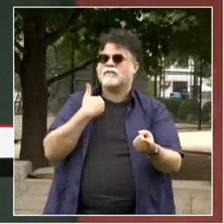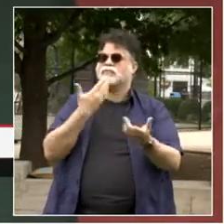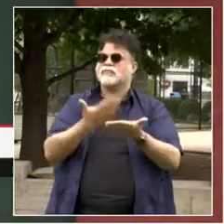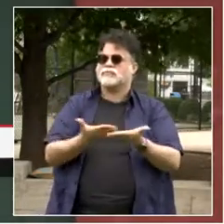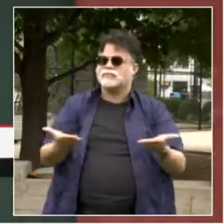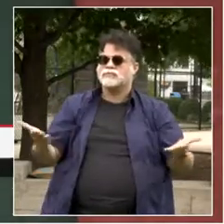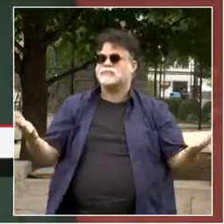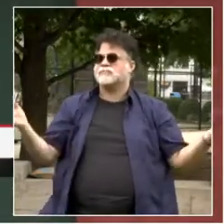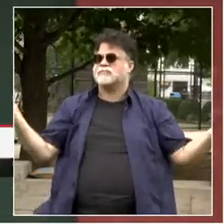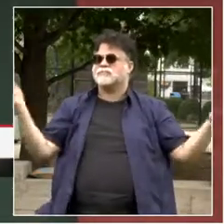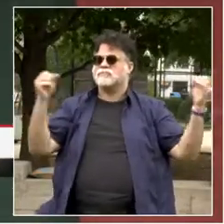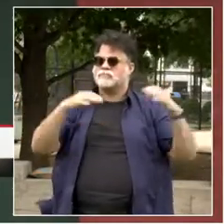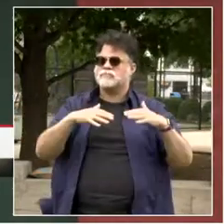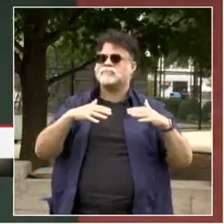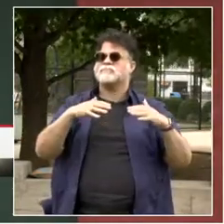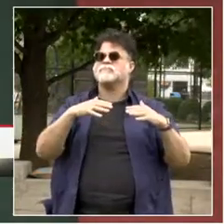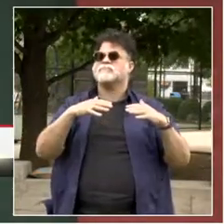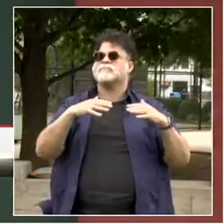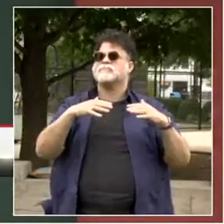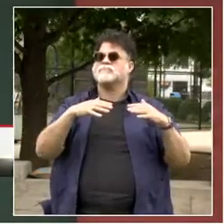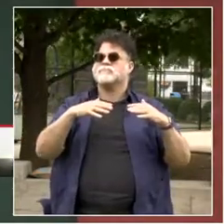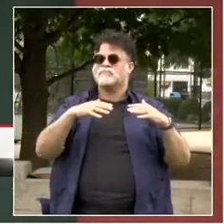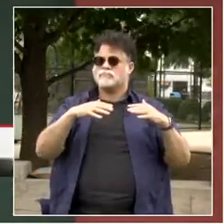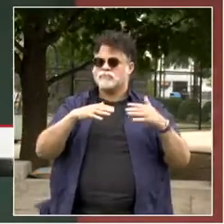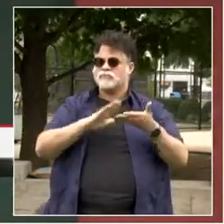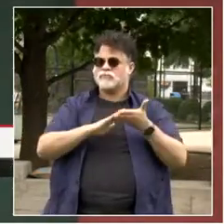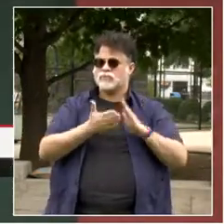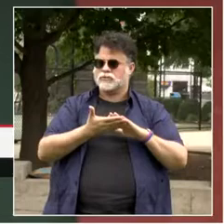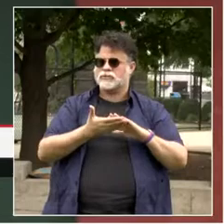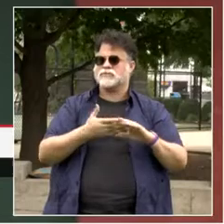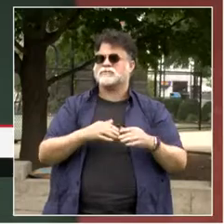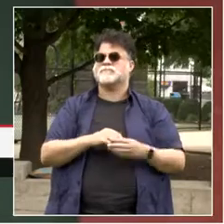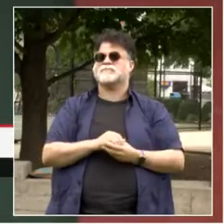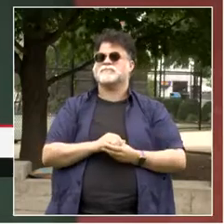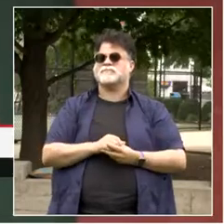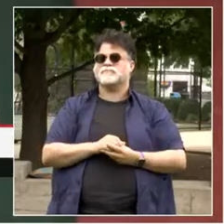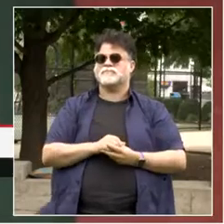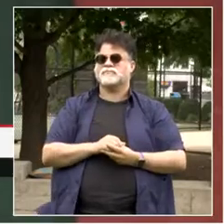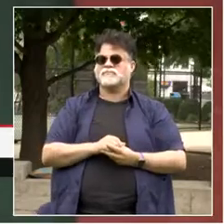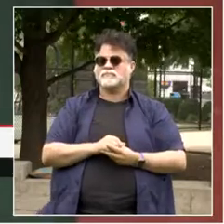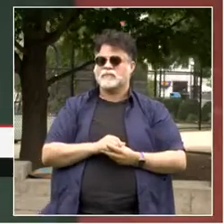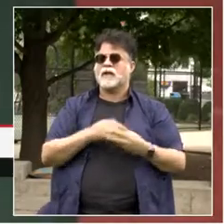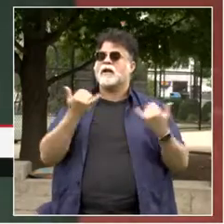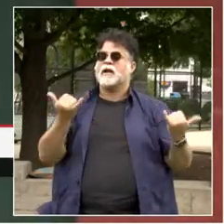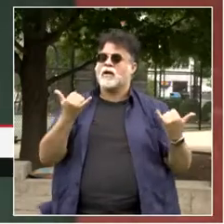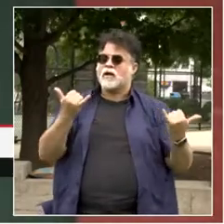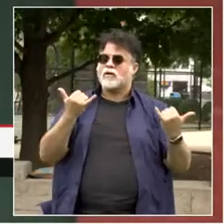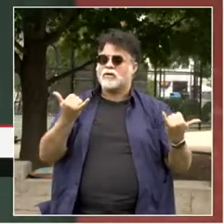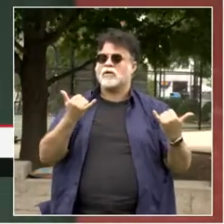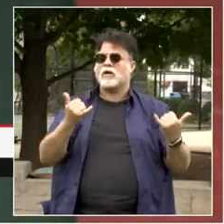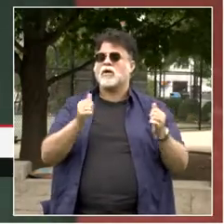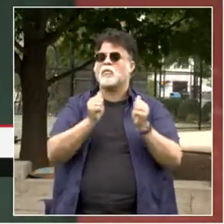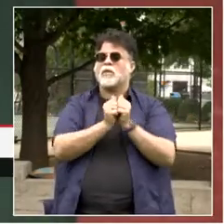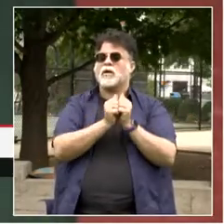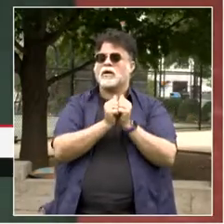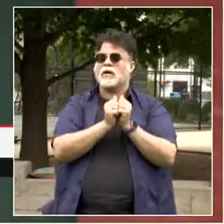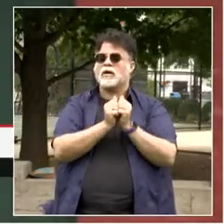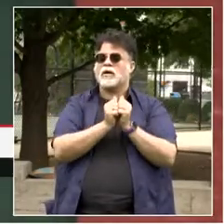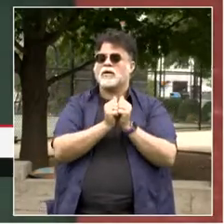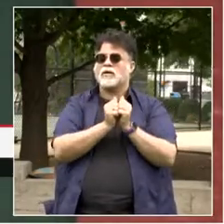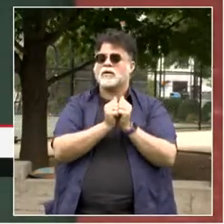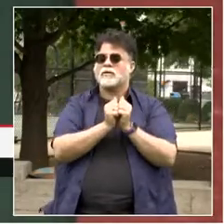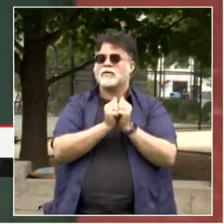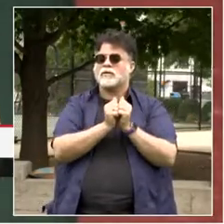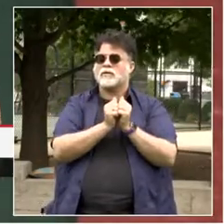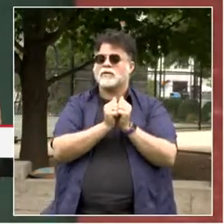enrichment, and engagement. We host free community events like the Bunny Hop Parade, Little Goblins Parade, Story Time in the